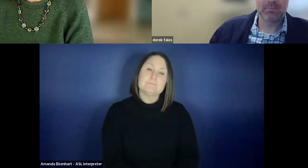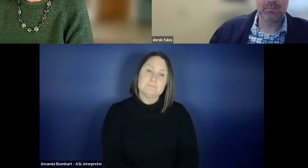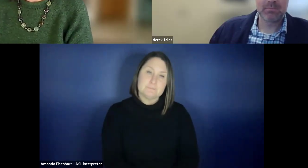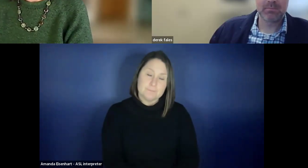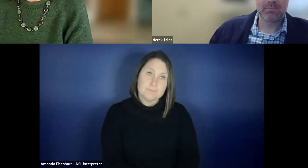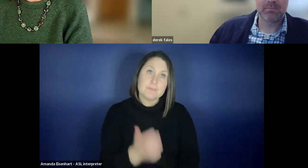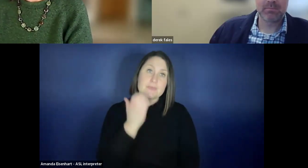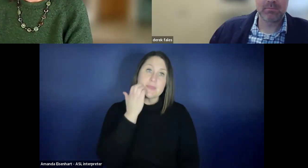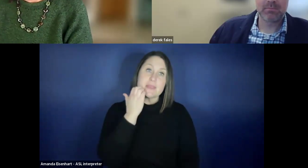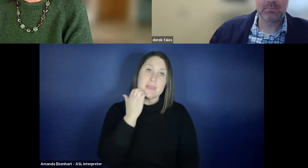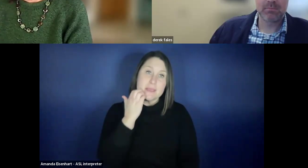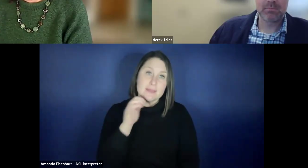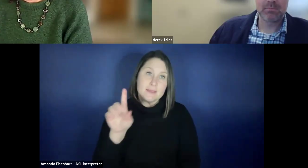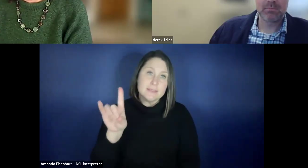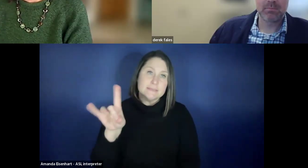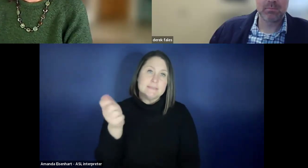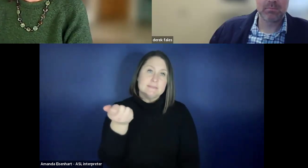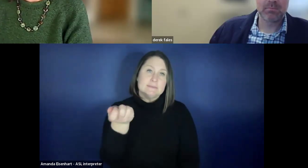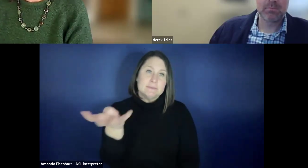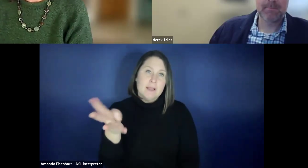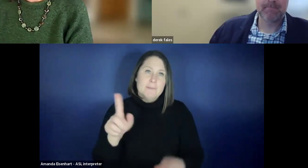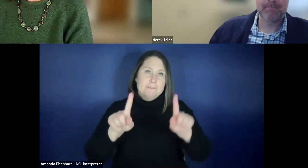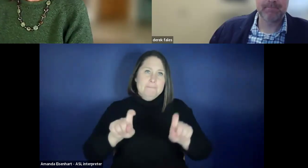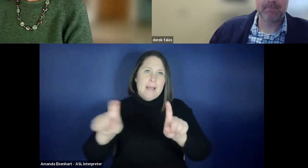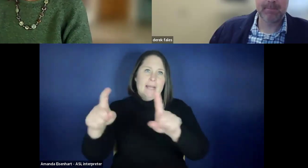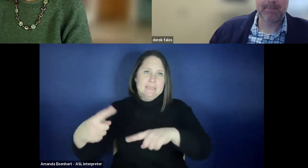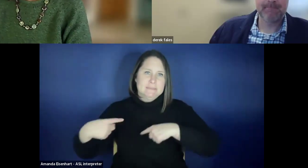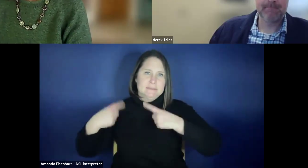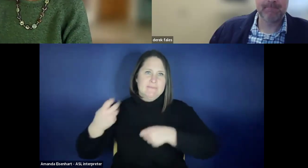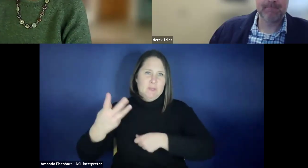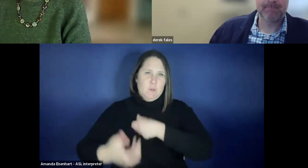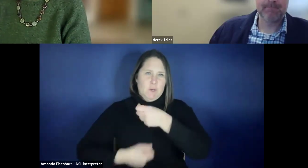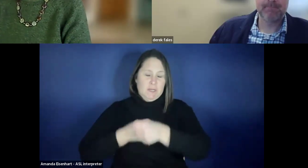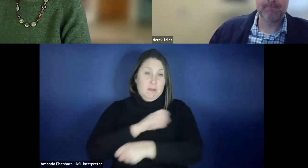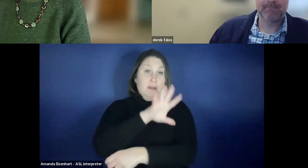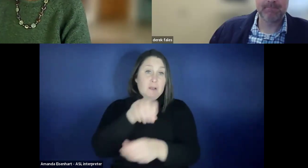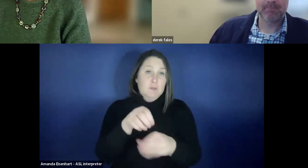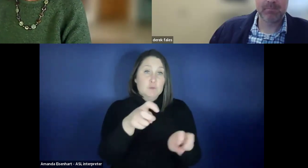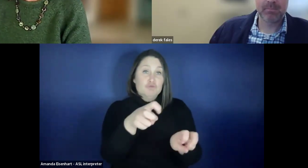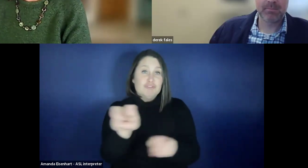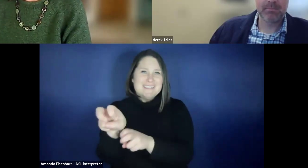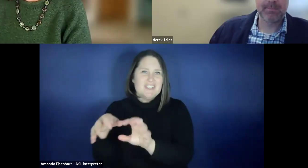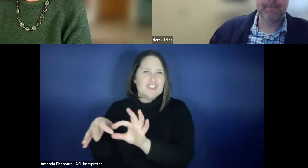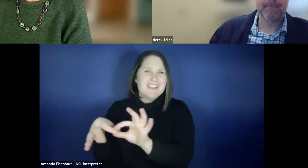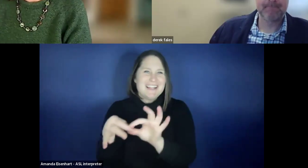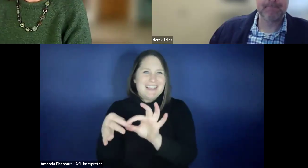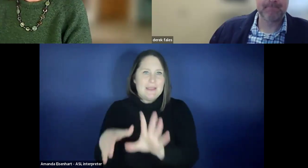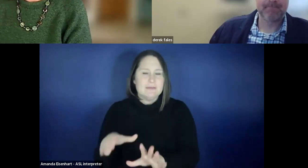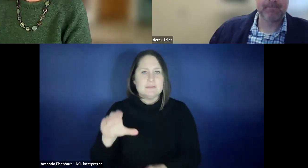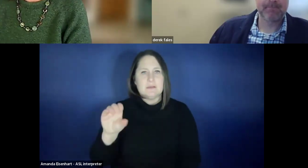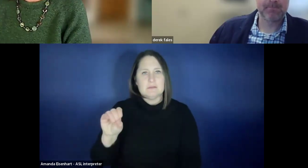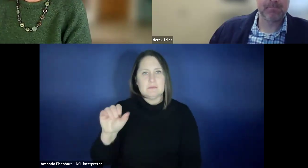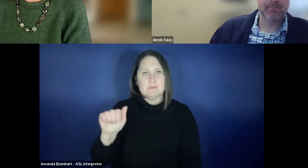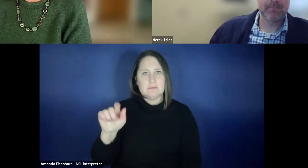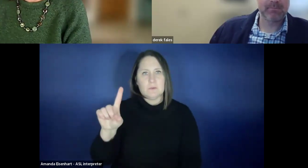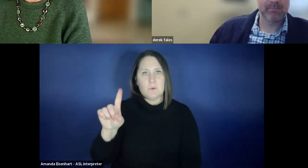a couple of pilots actually over the course of the last couple of years, including transition liaisons here through OADS that